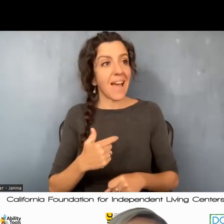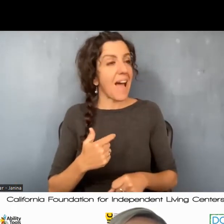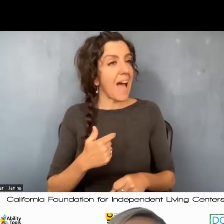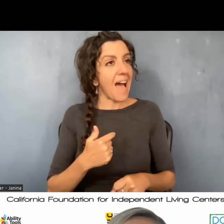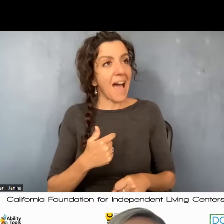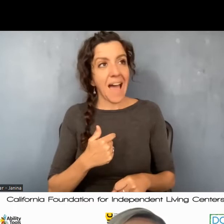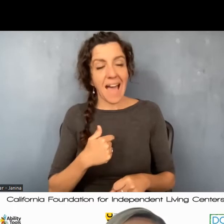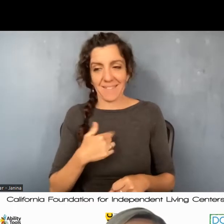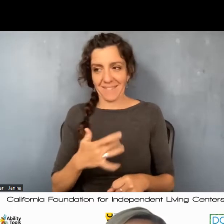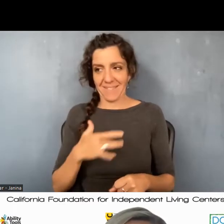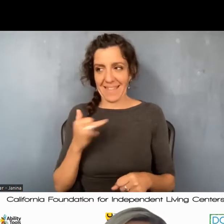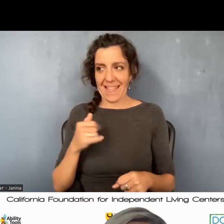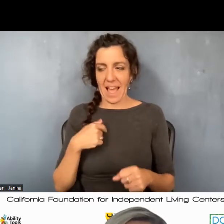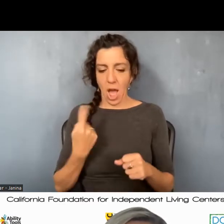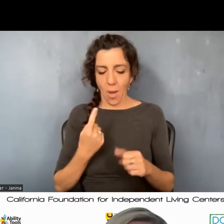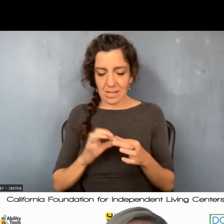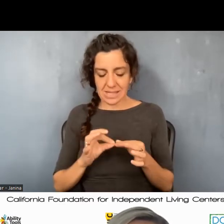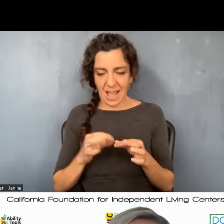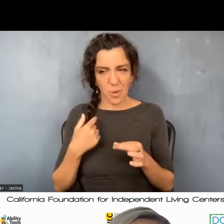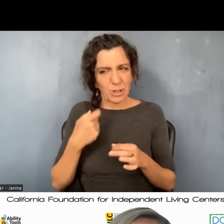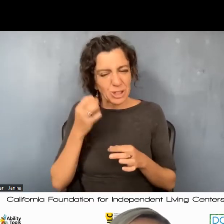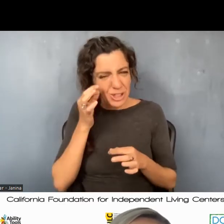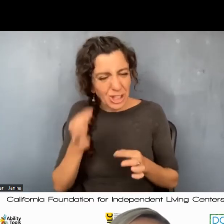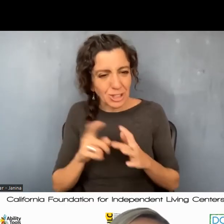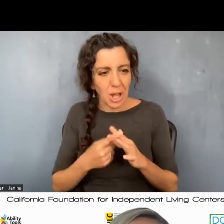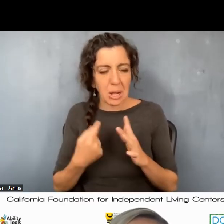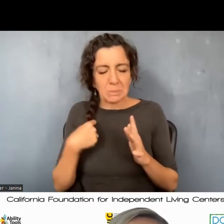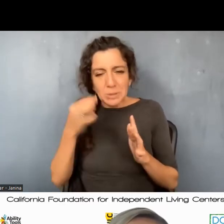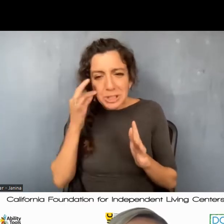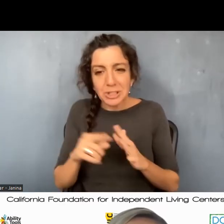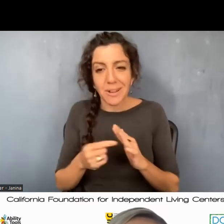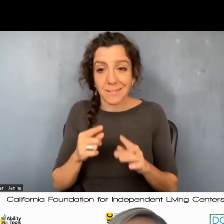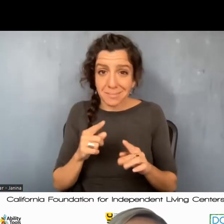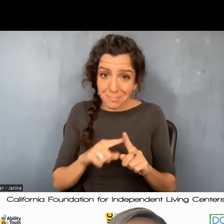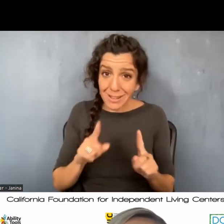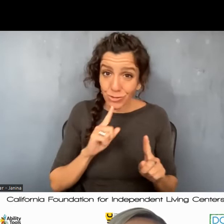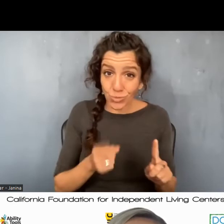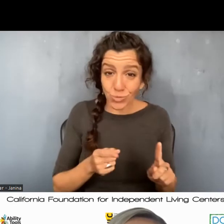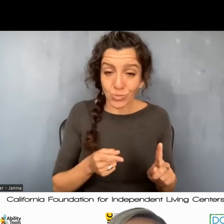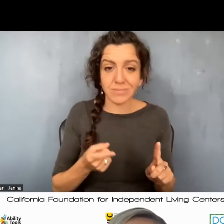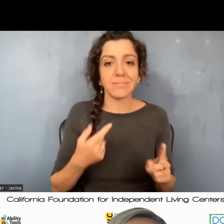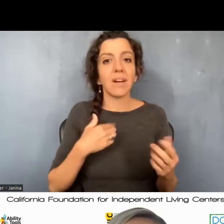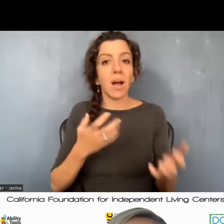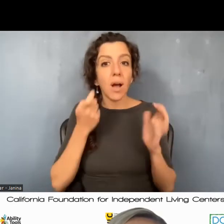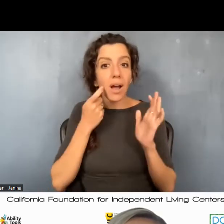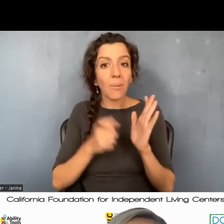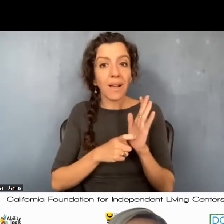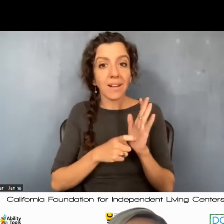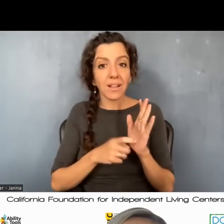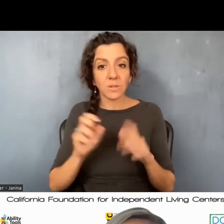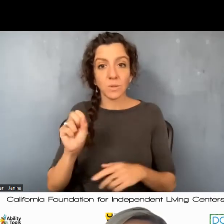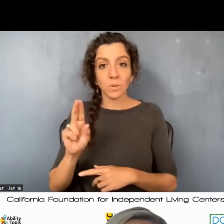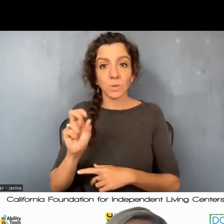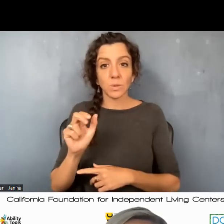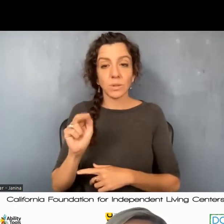that we're just at the beginning, because we truly are. And I want to first acknowledge the fact that Susan